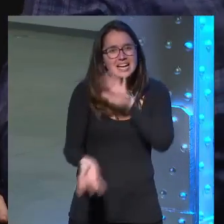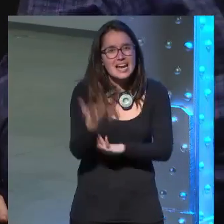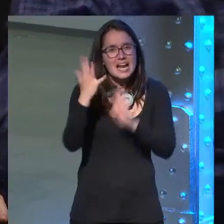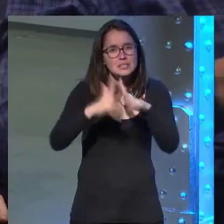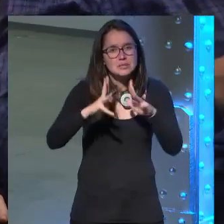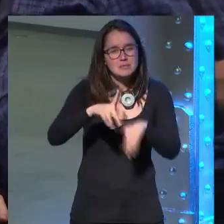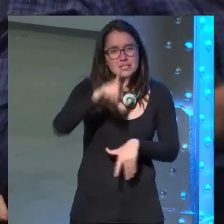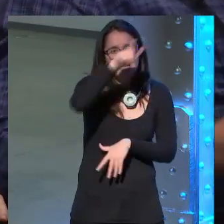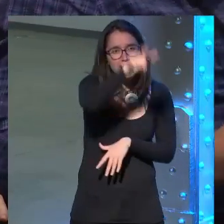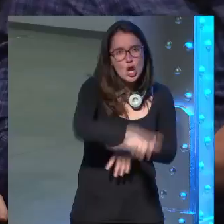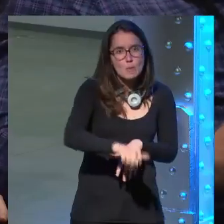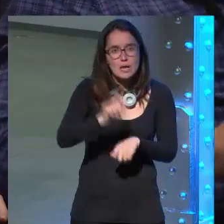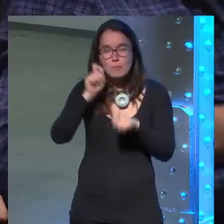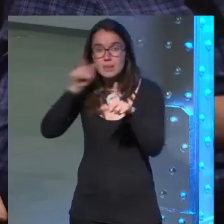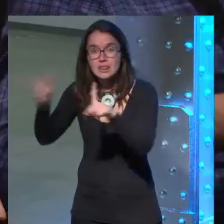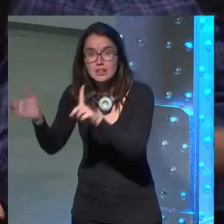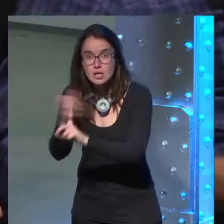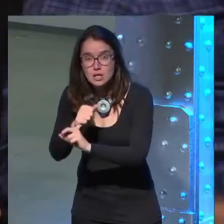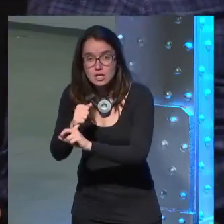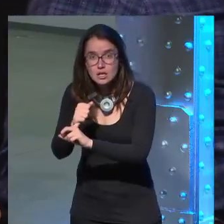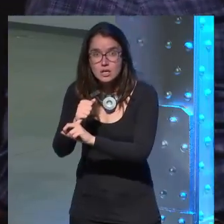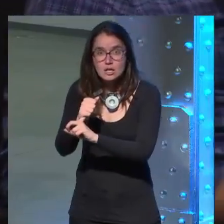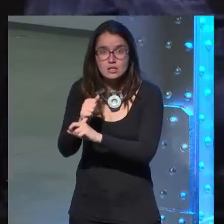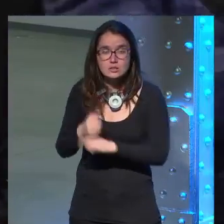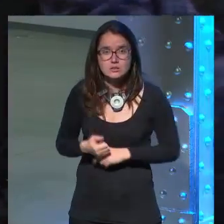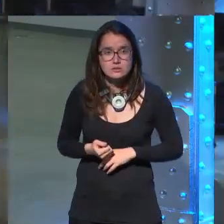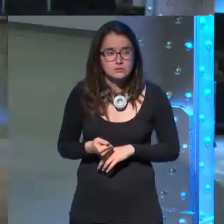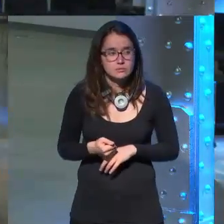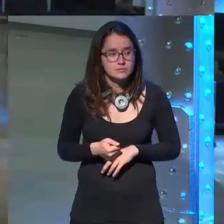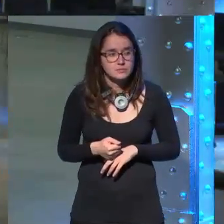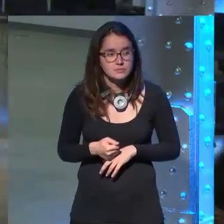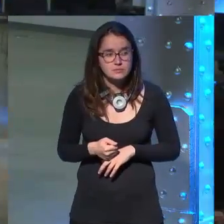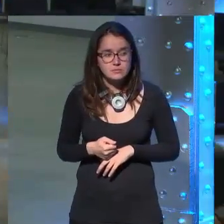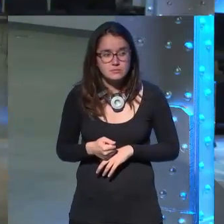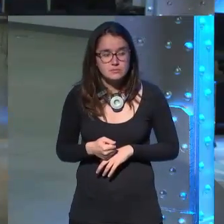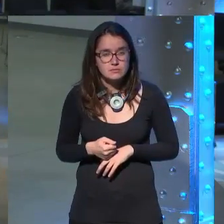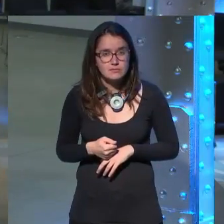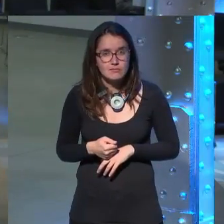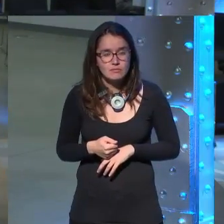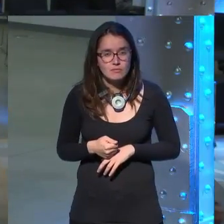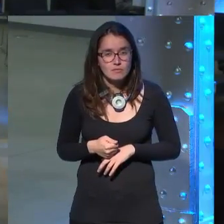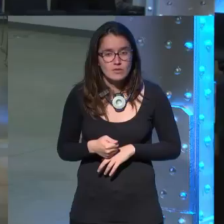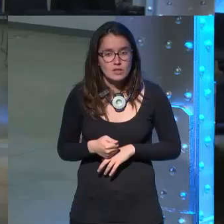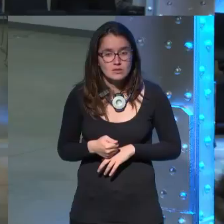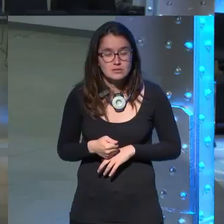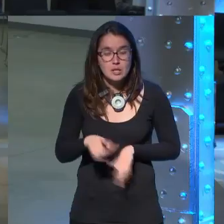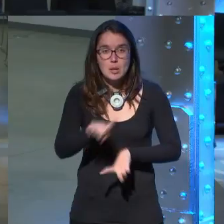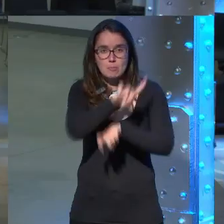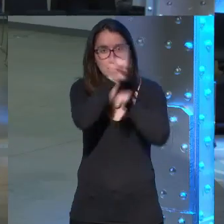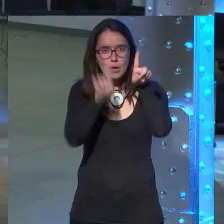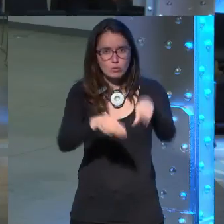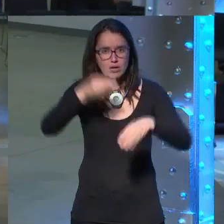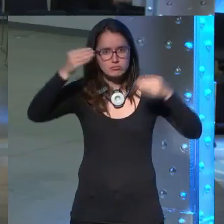Who creates mathematics? The humankind discovers mathematics? This is a perfect question. I could